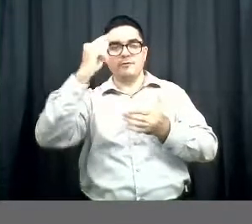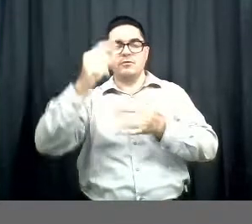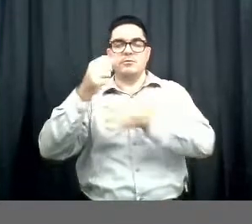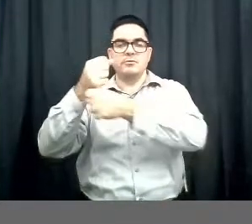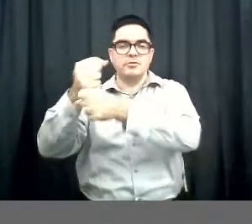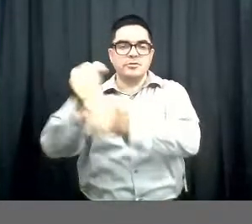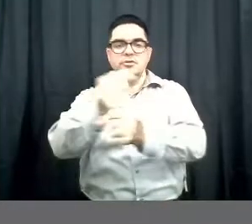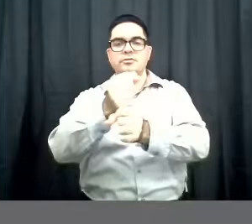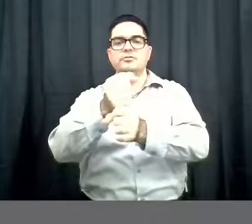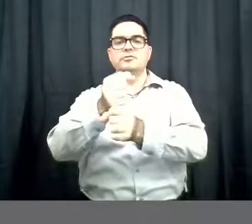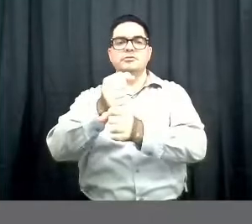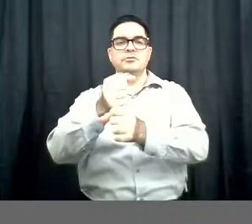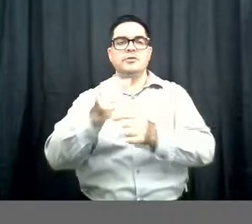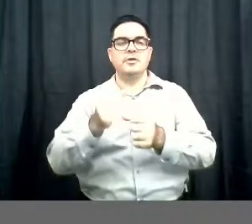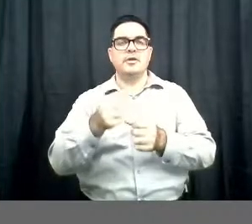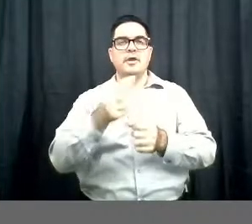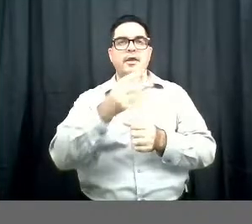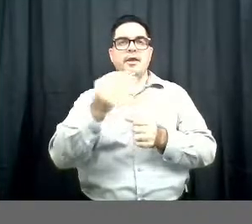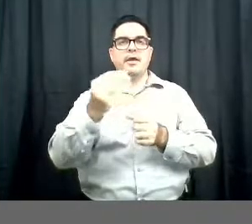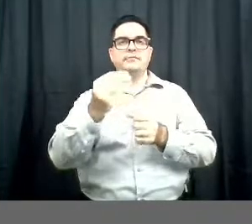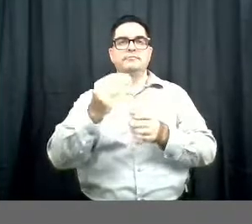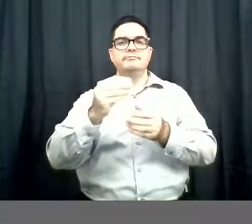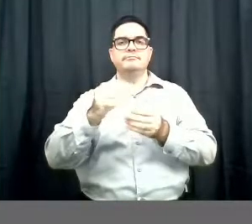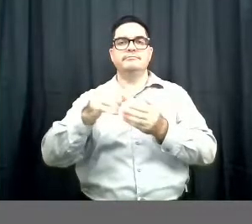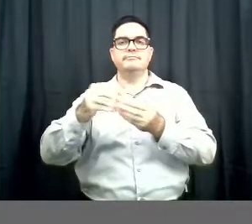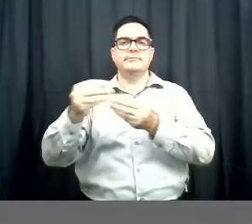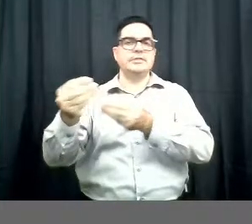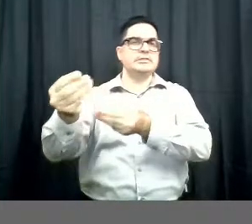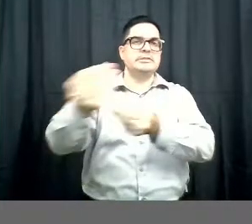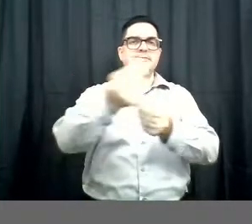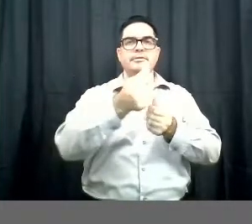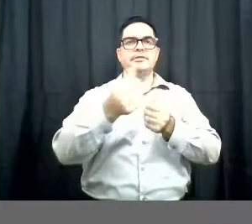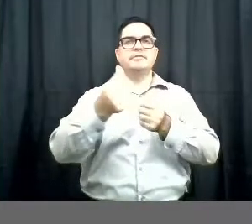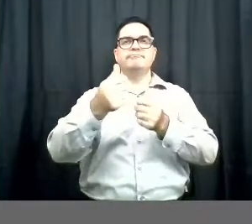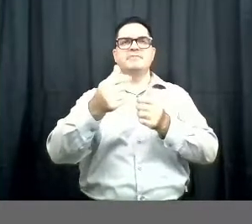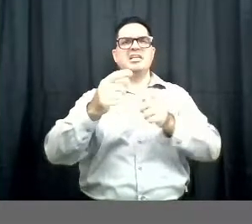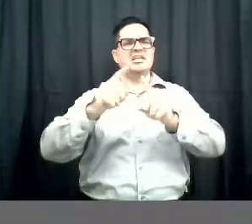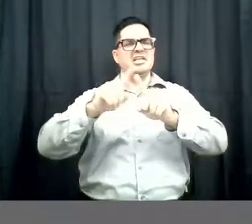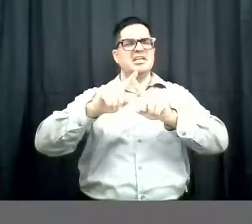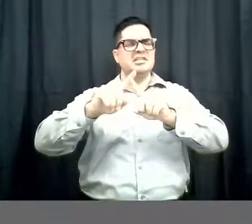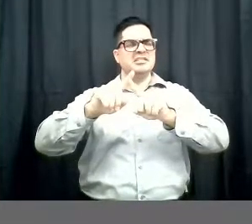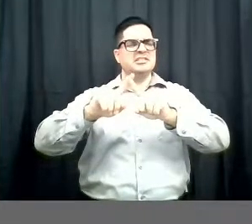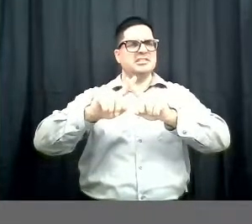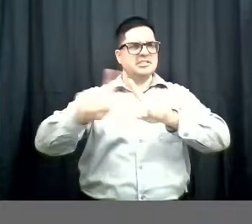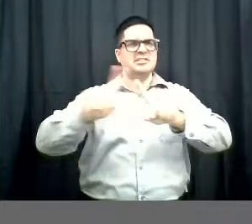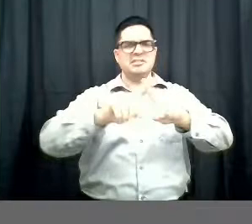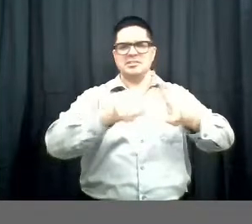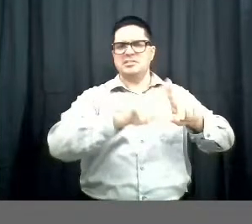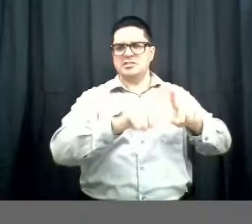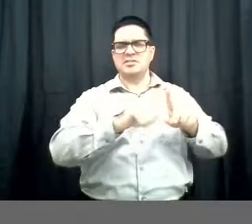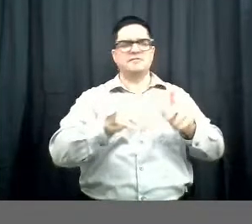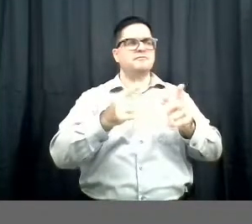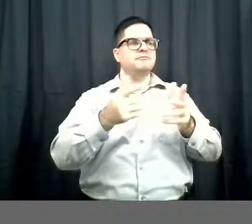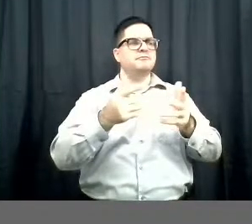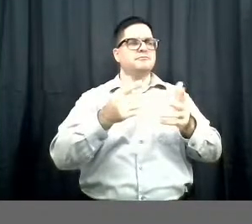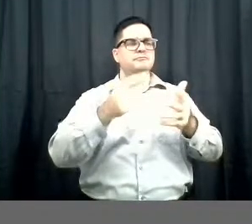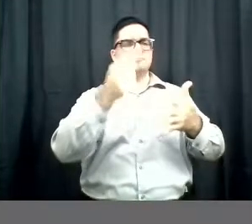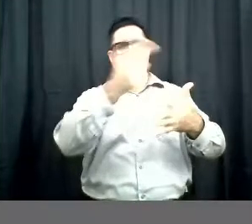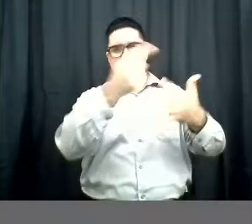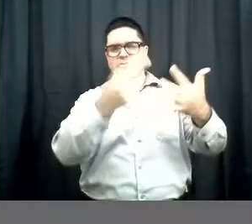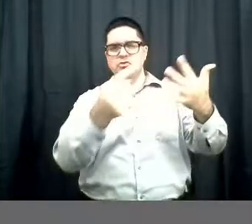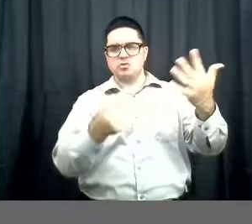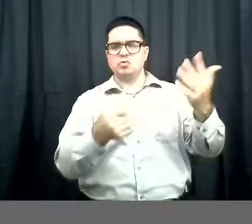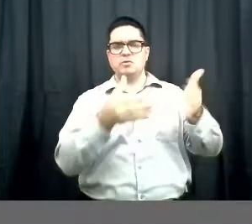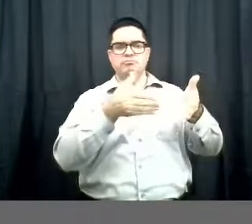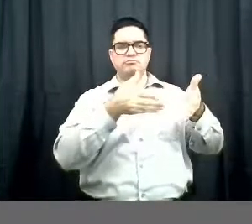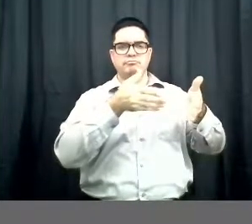in places where spending or other elements come in and additional funds become available, what's happened with that is that